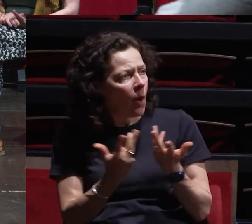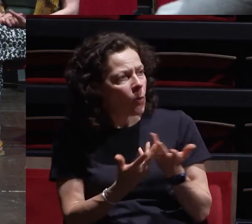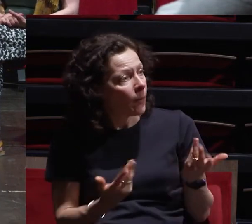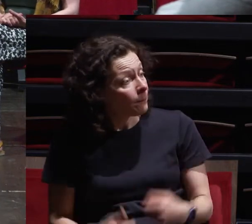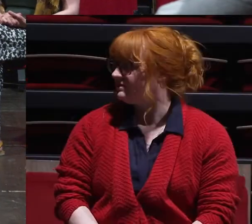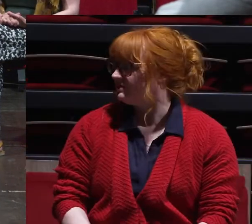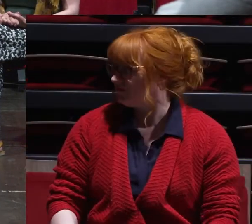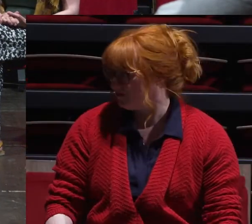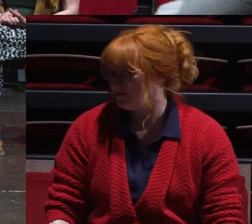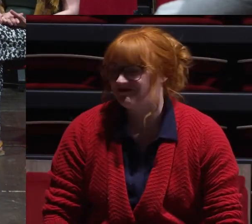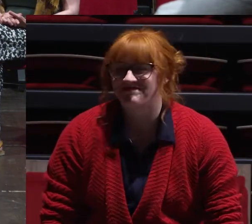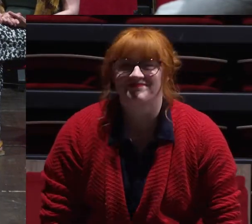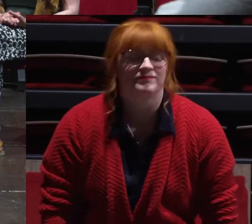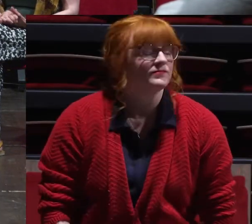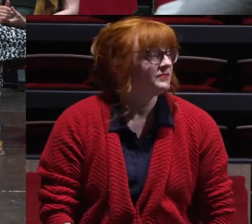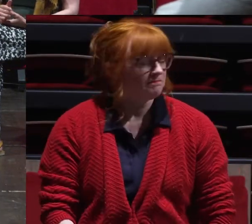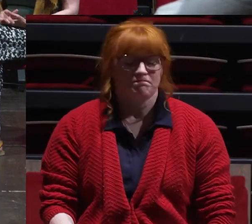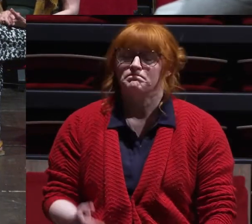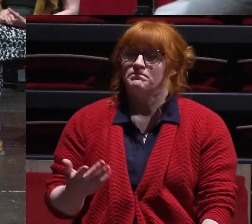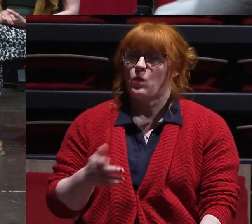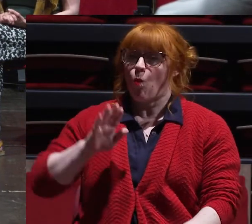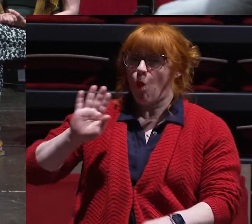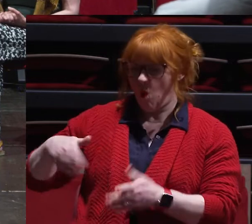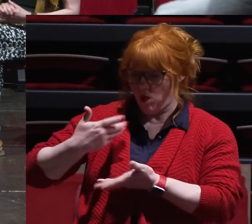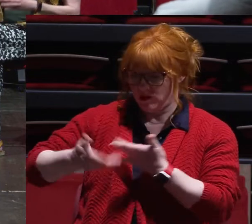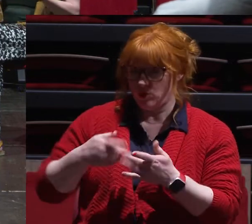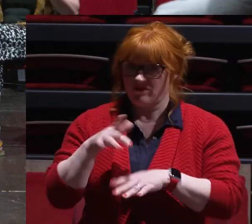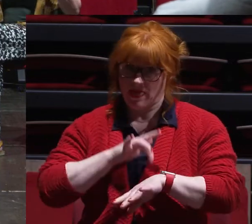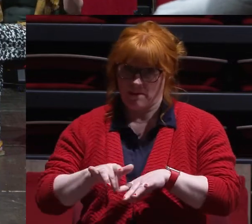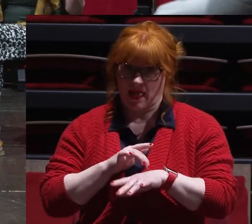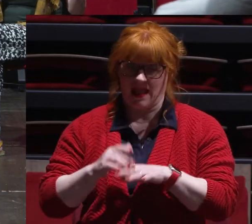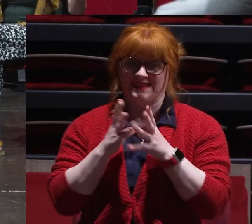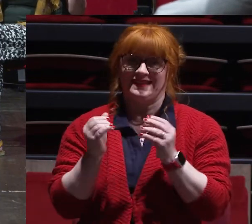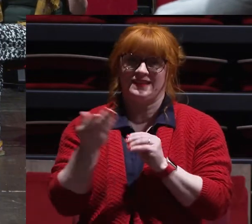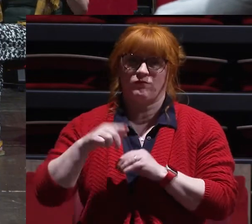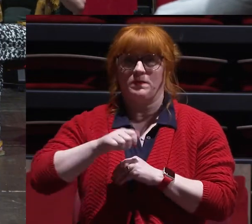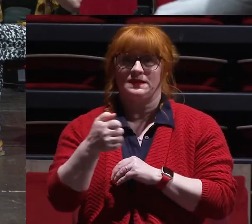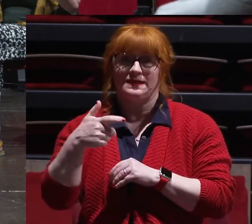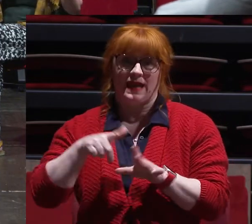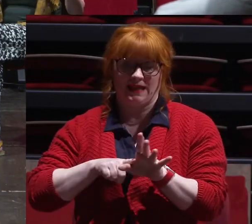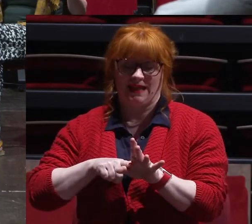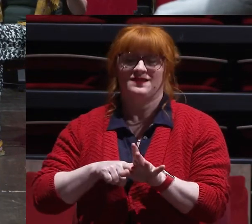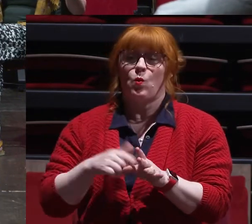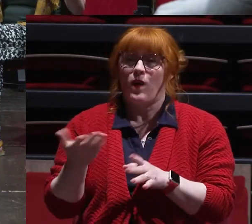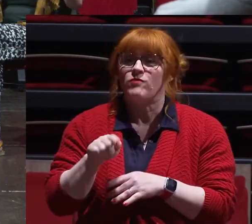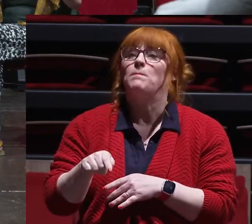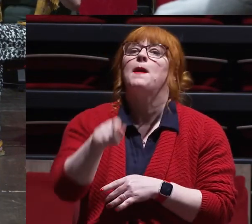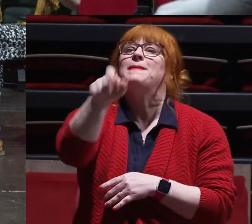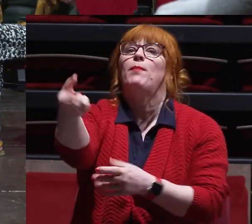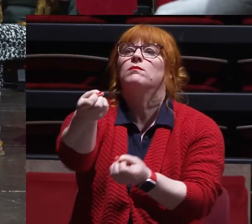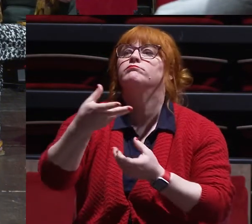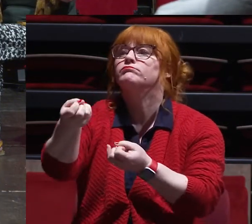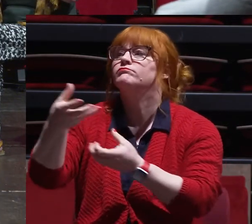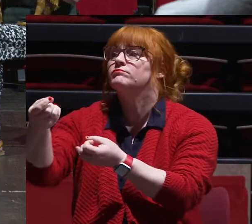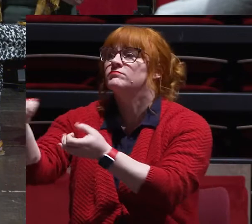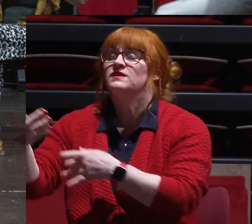ambitious. So how did that come about? So all the stories in Scenes from 68 Years were given to me